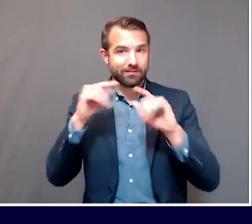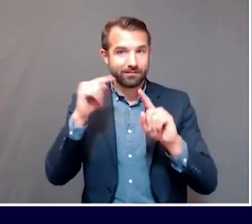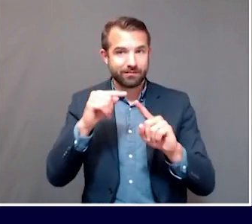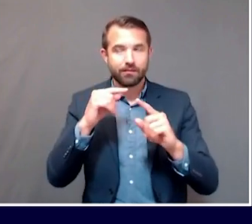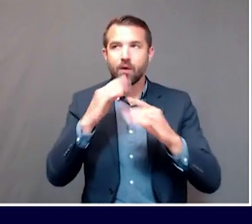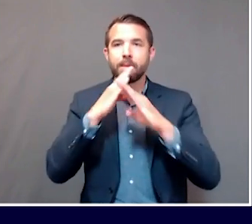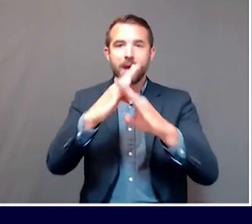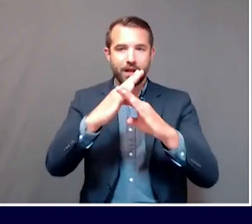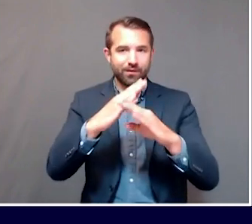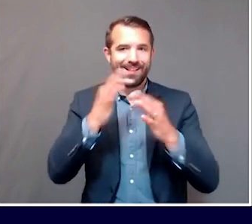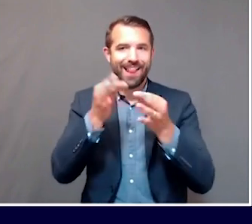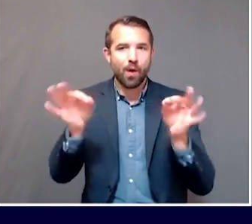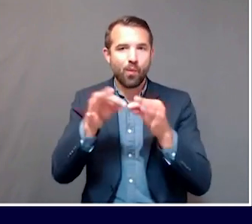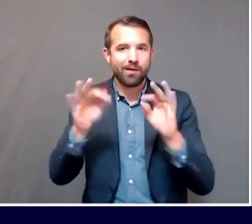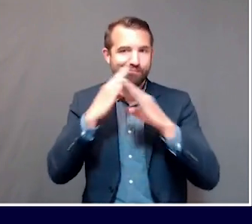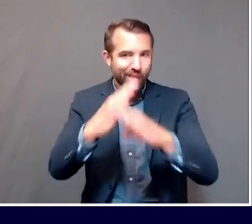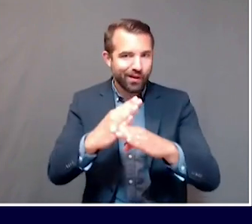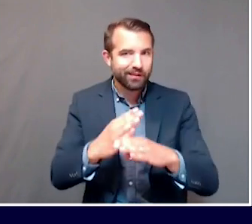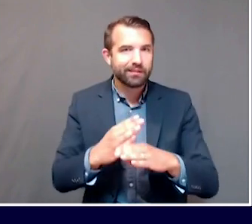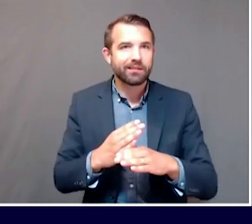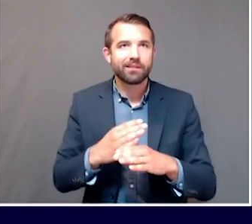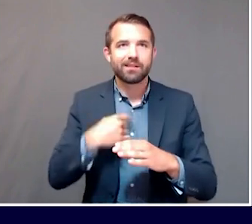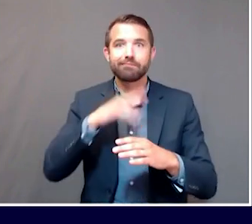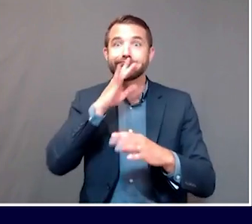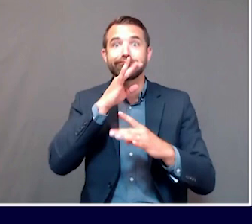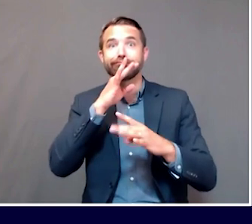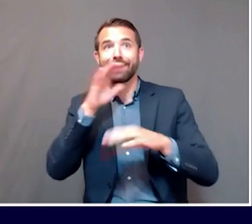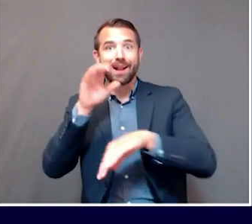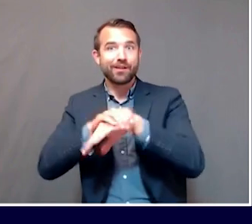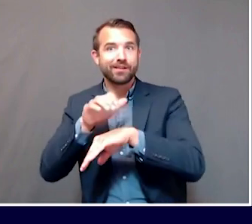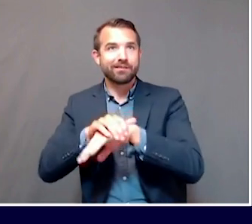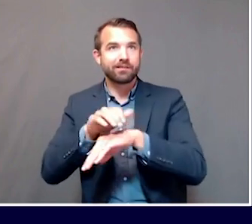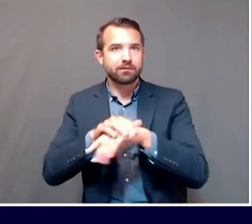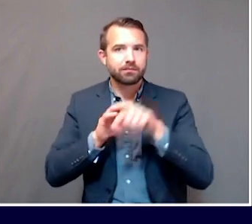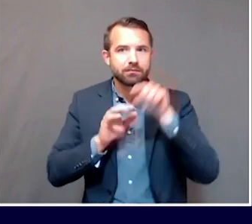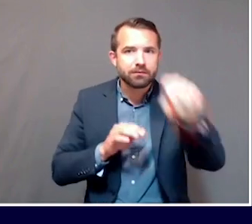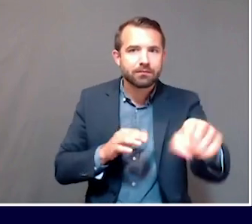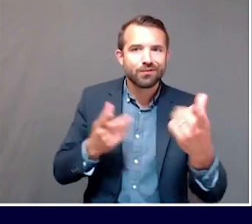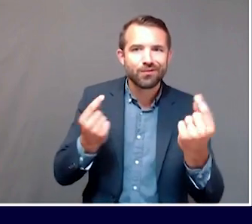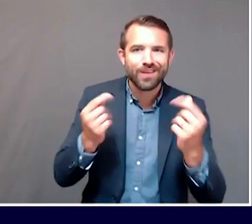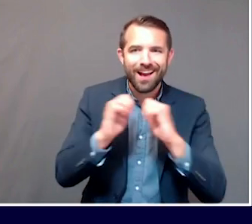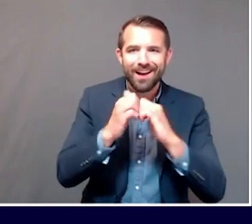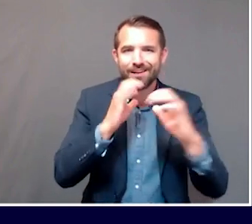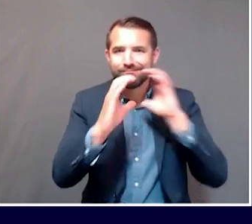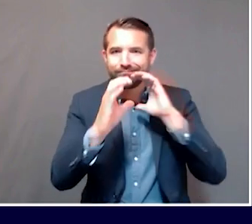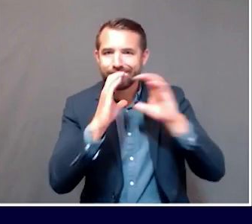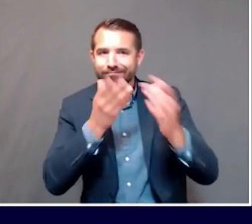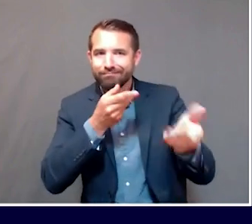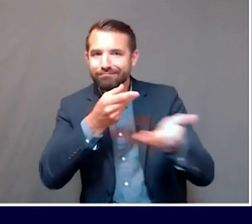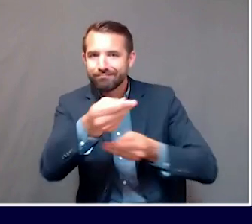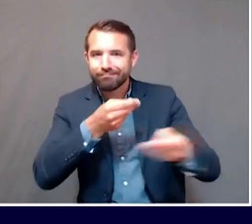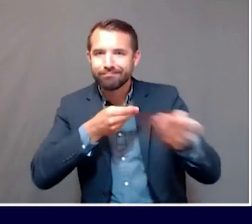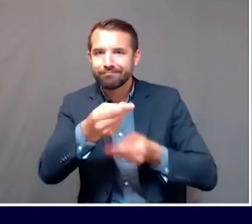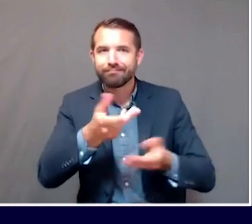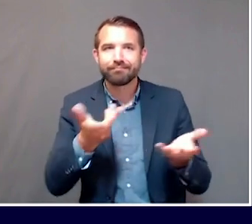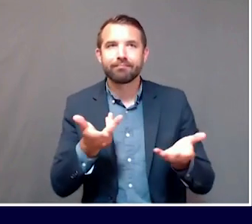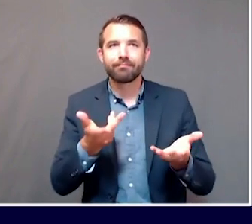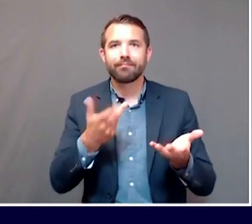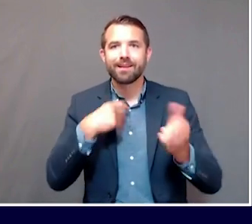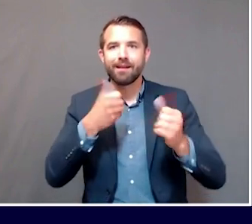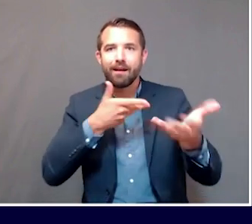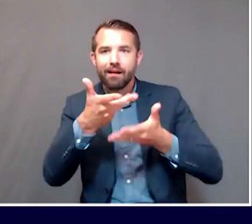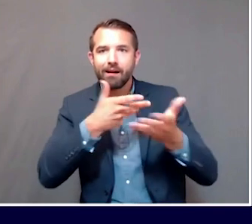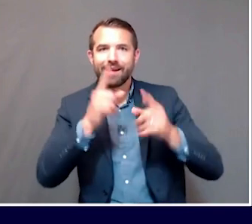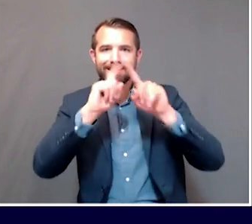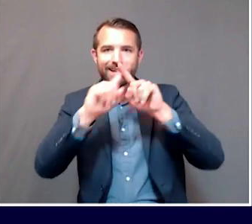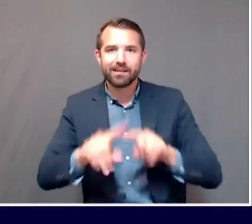Charities and other organizations who deal with immigrant communities on a regular basis. I'm not sure what other statewide organizations were involved